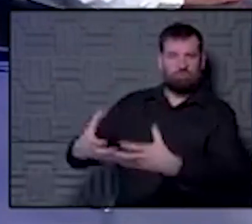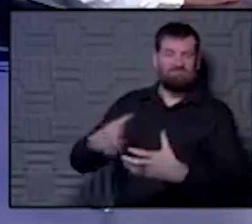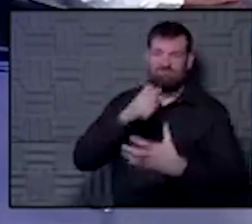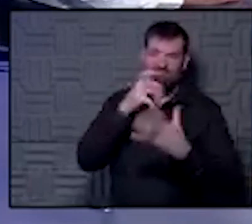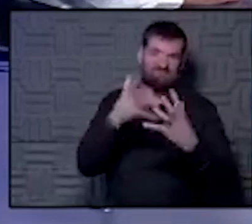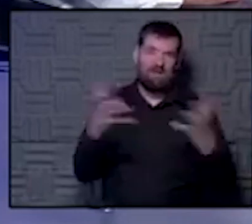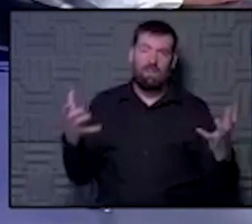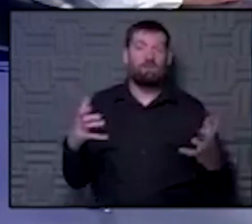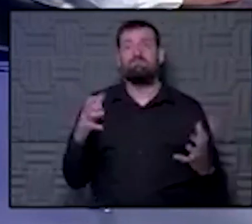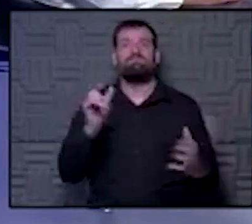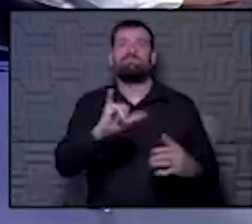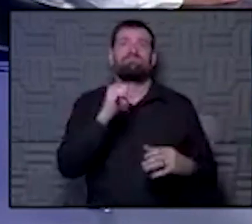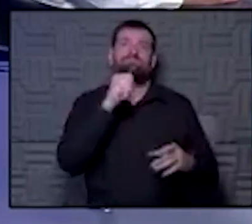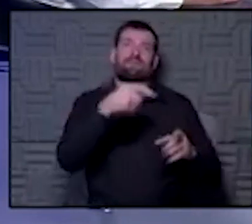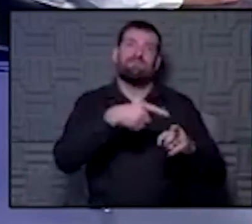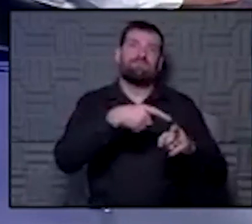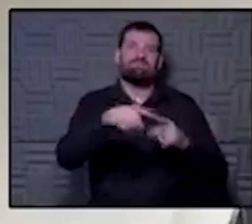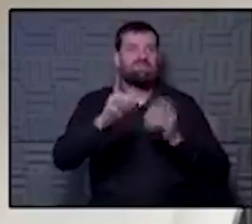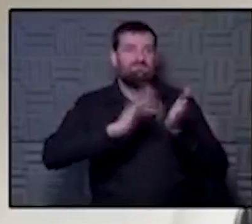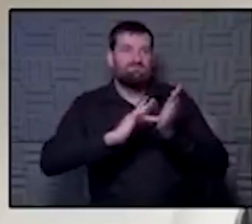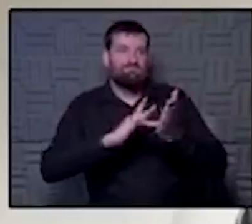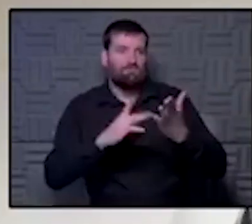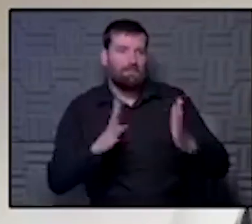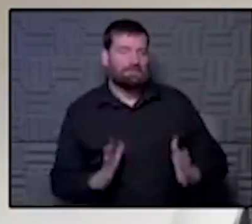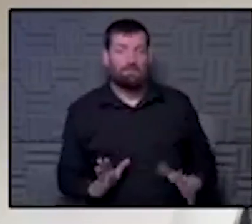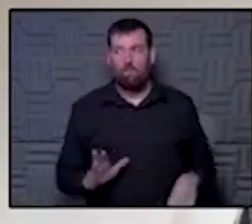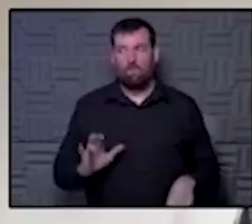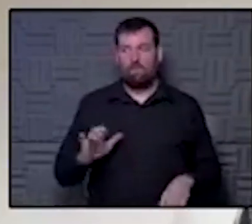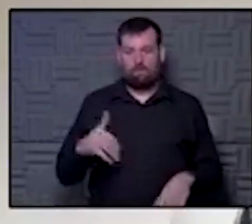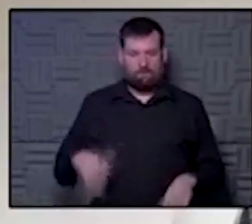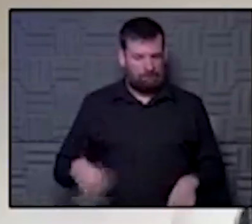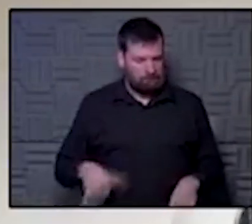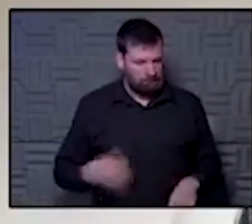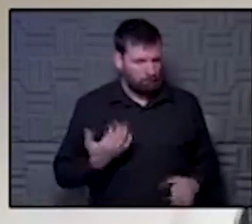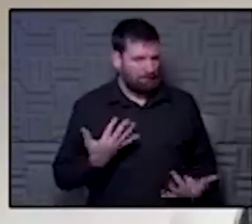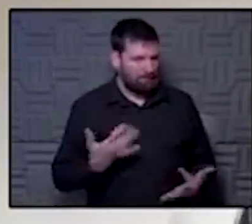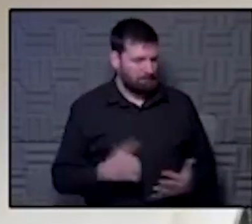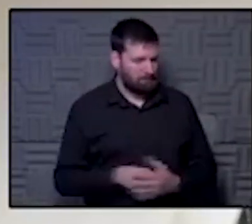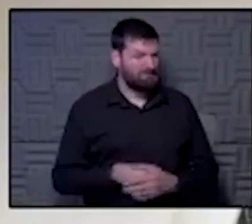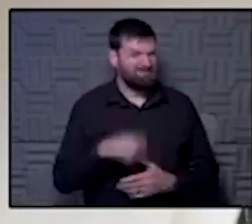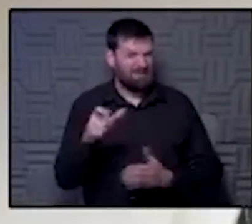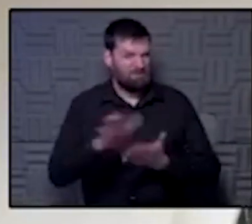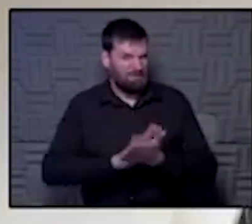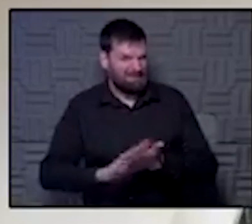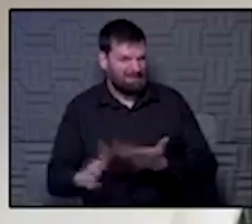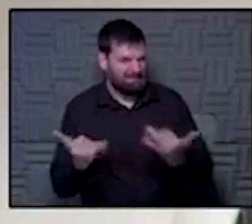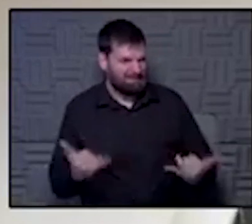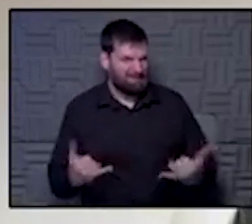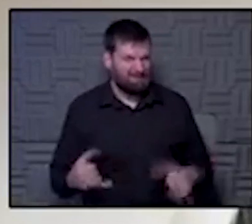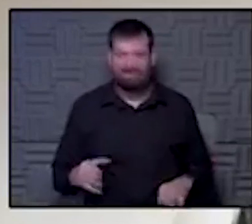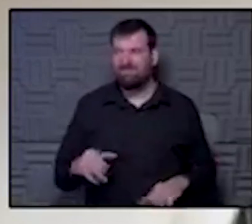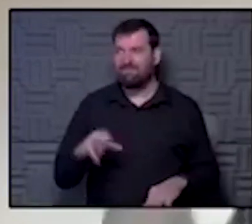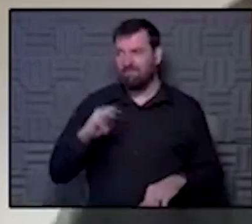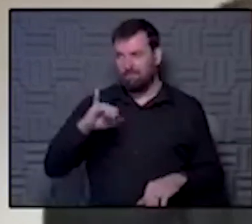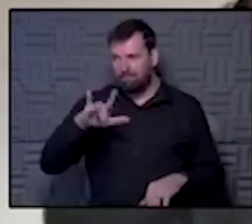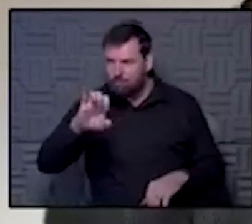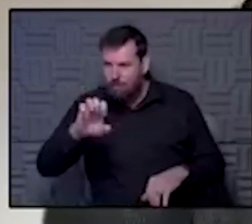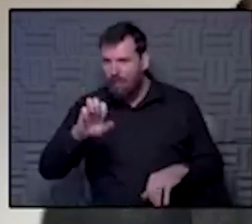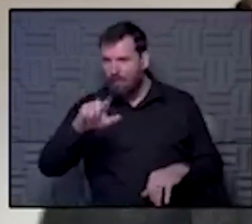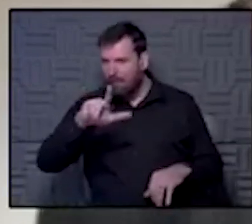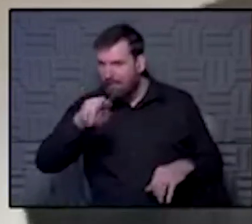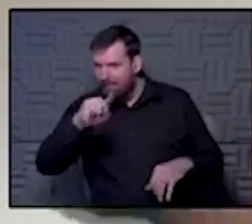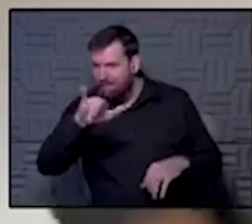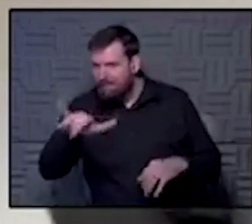supervision. It's not like pharmacists or something, right? Oh man, wait till it's pharmacy week. I have to be nice to them now. Michelle, Lindsay, I'm just kidding.